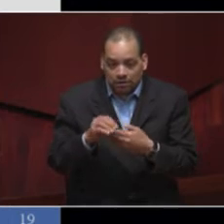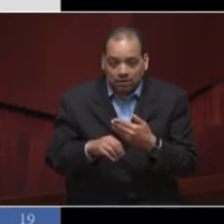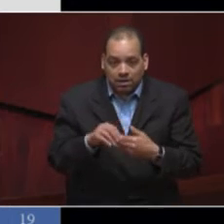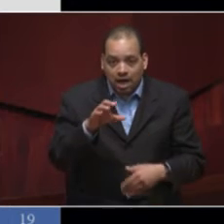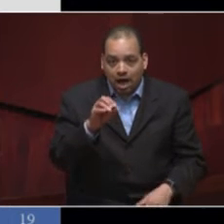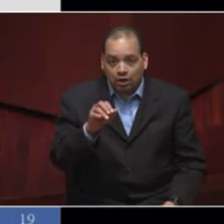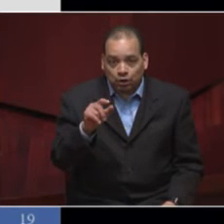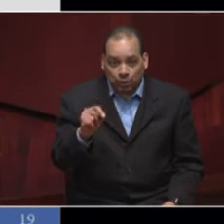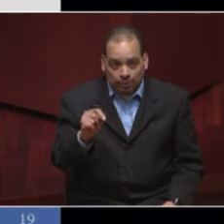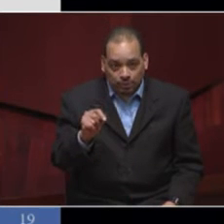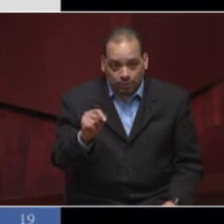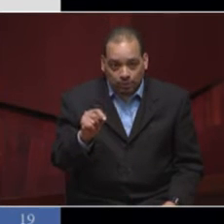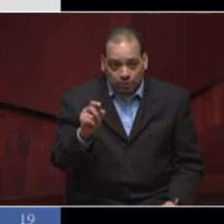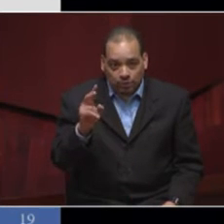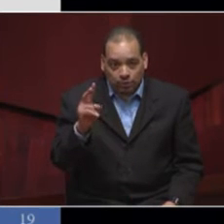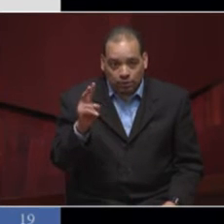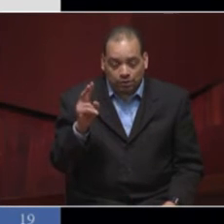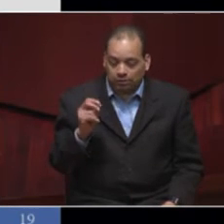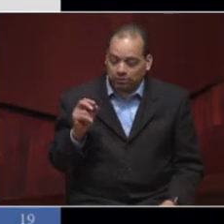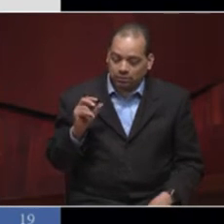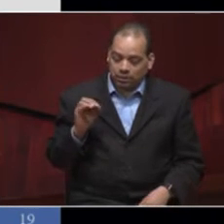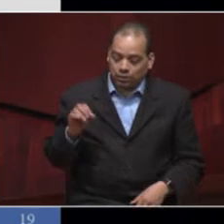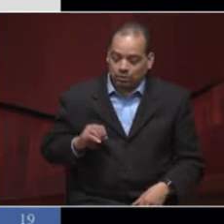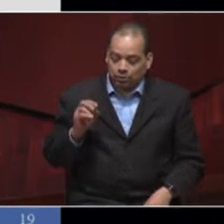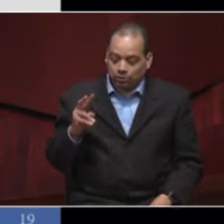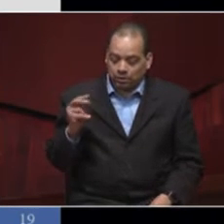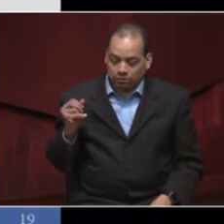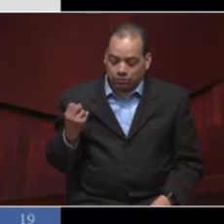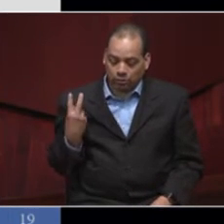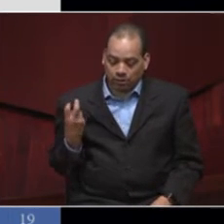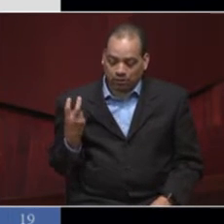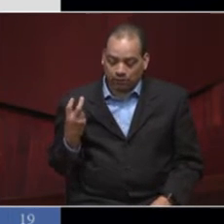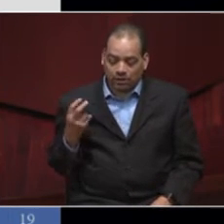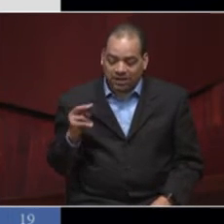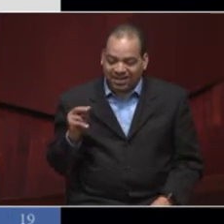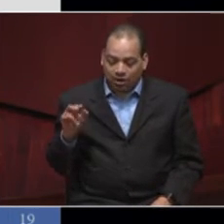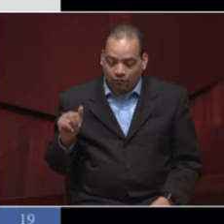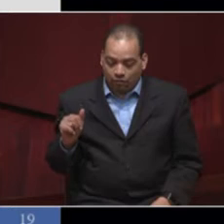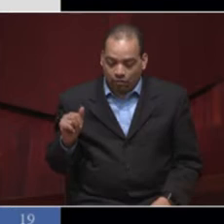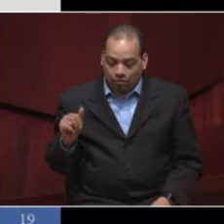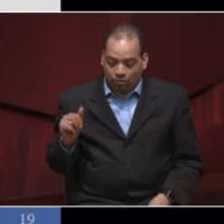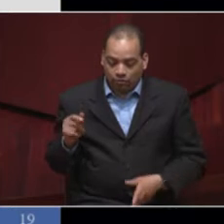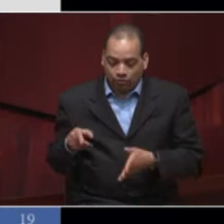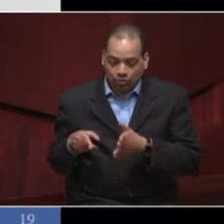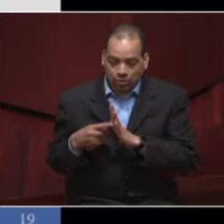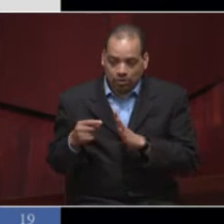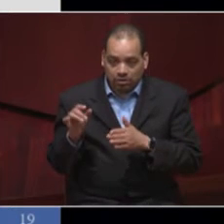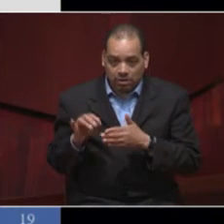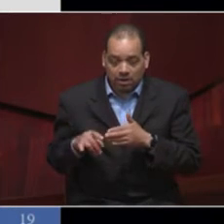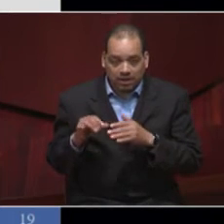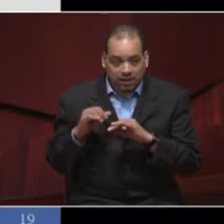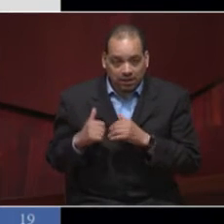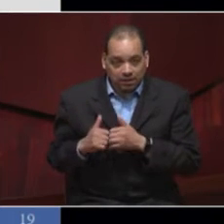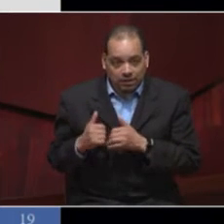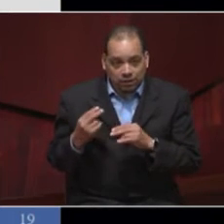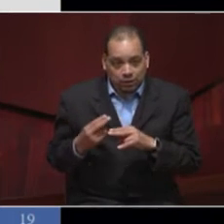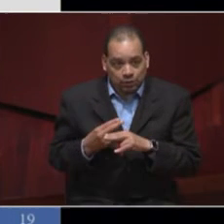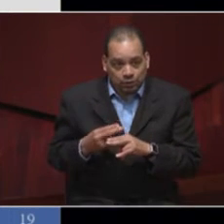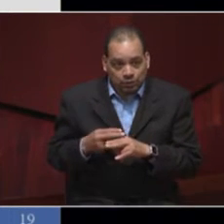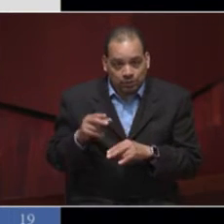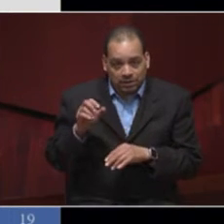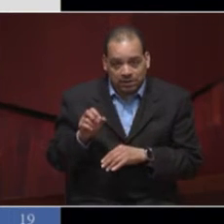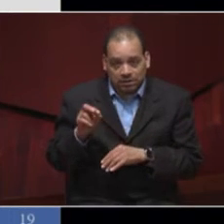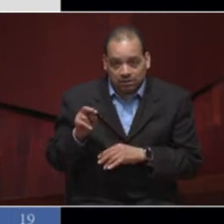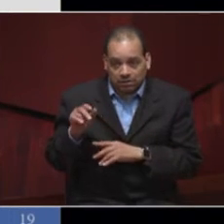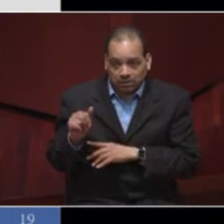of 2012, the National Archives requires that agencies use ERA